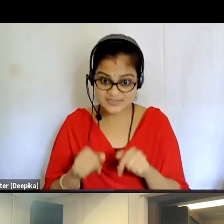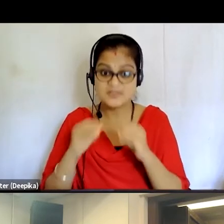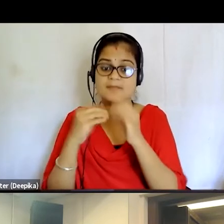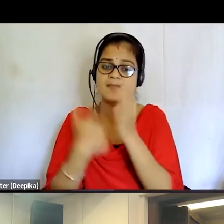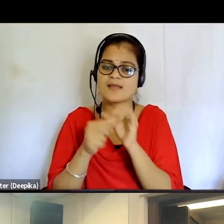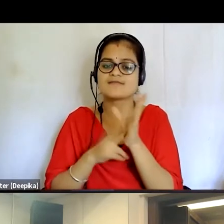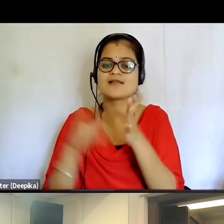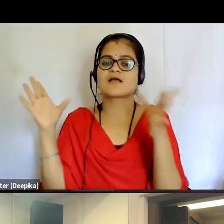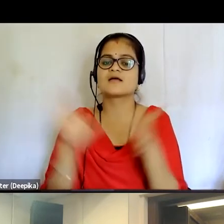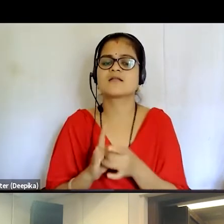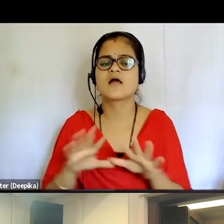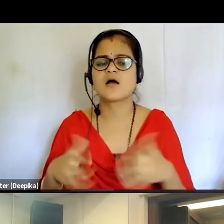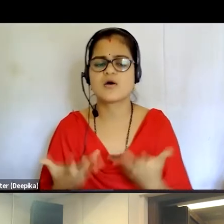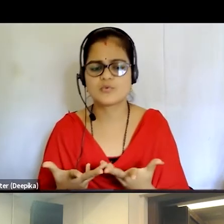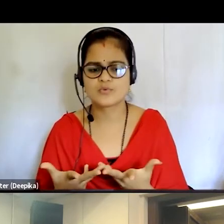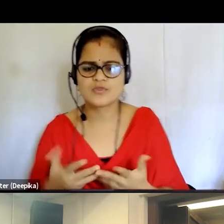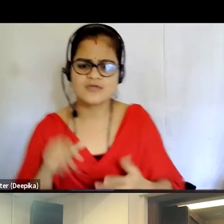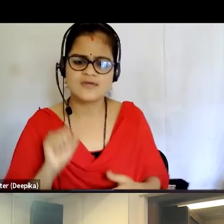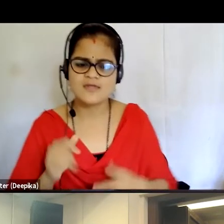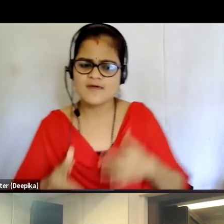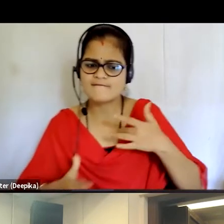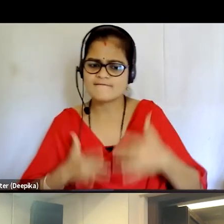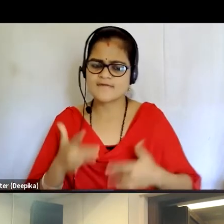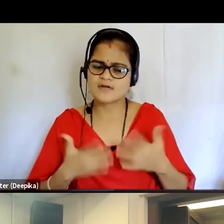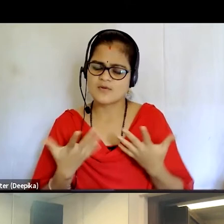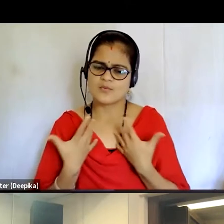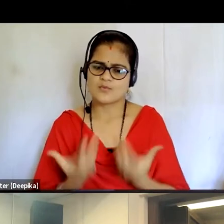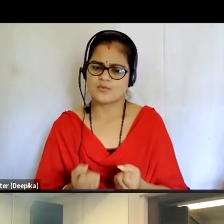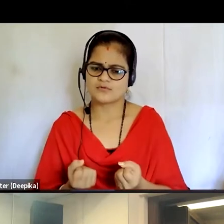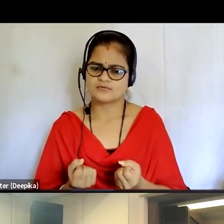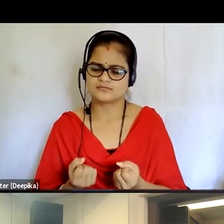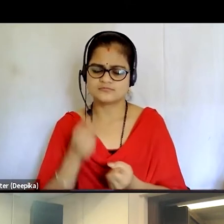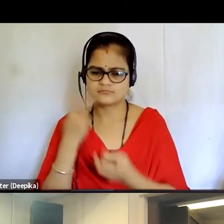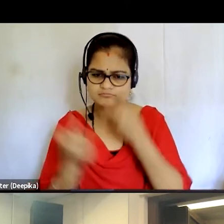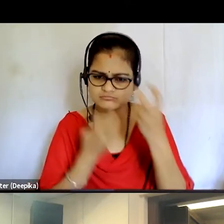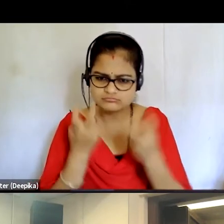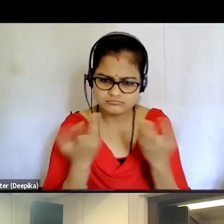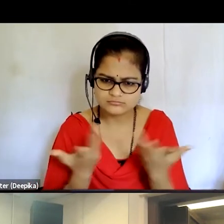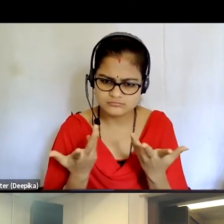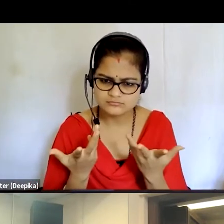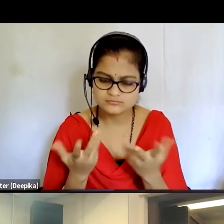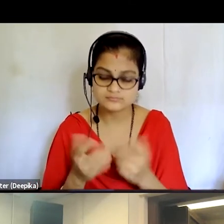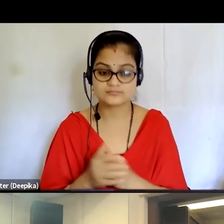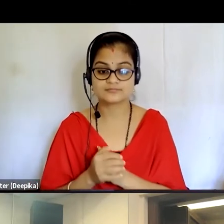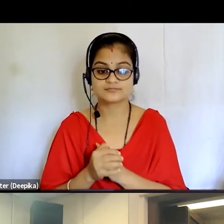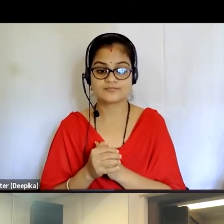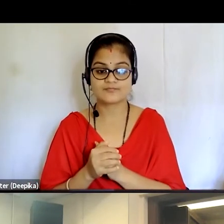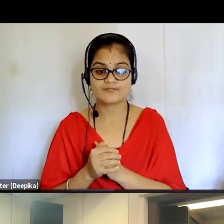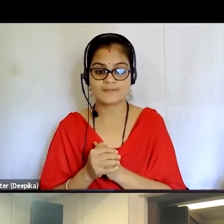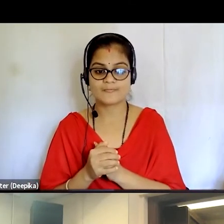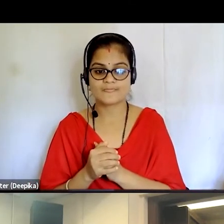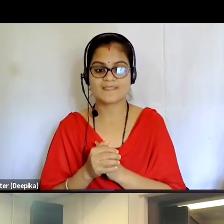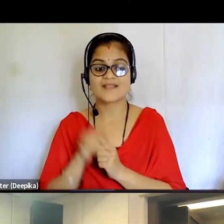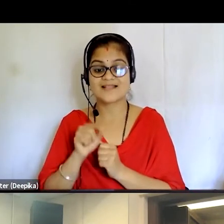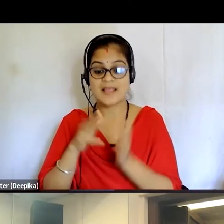brand, we say, what are the kind of feelings that your brand wants to evoke, right? And therefore, we then get to the heart of